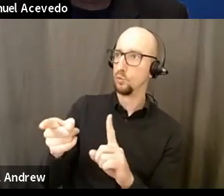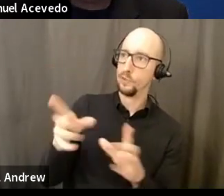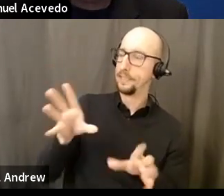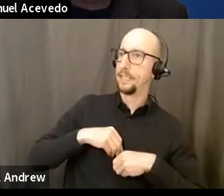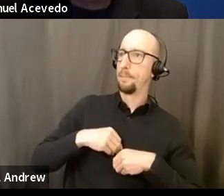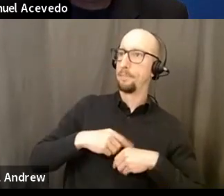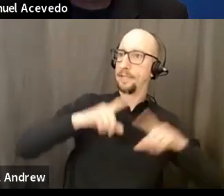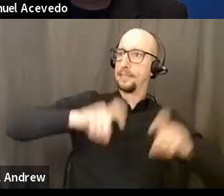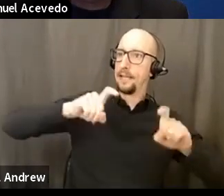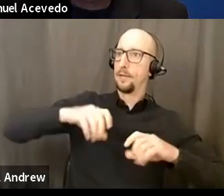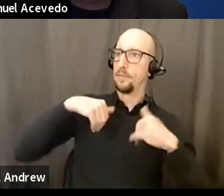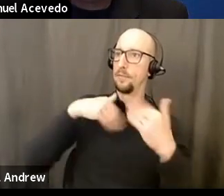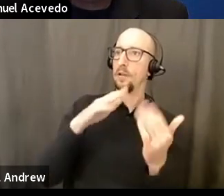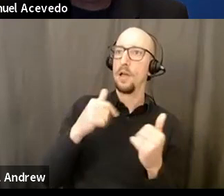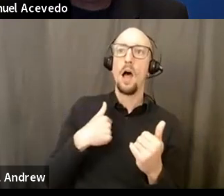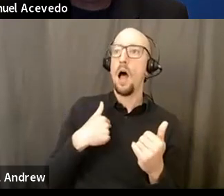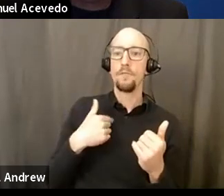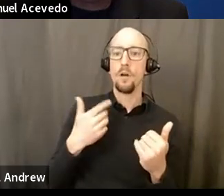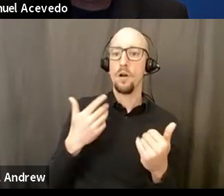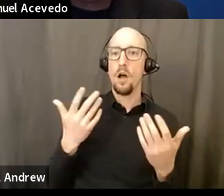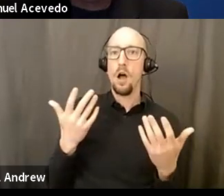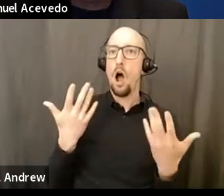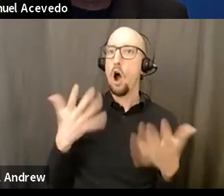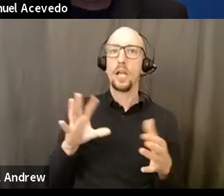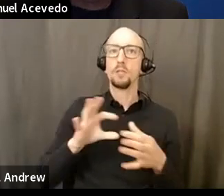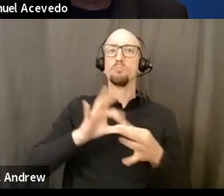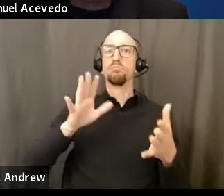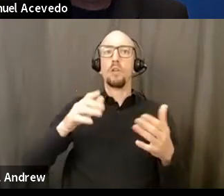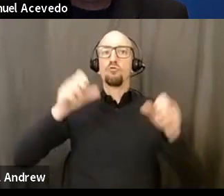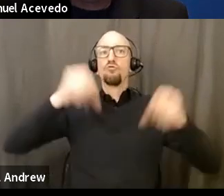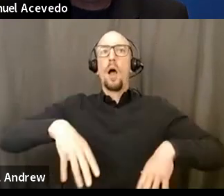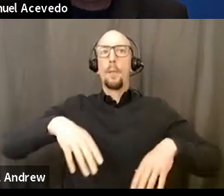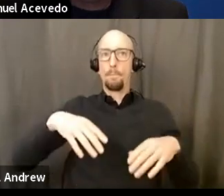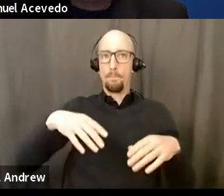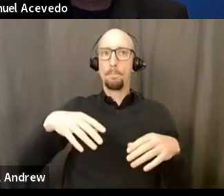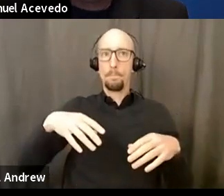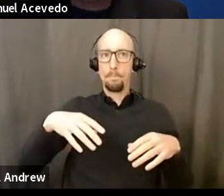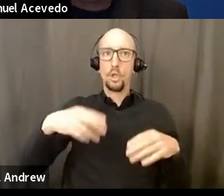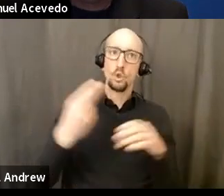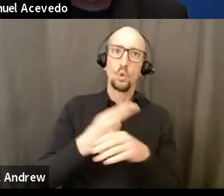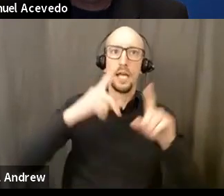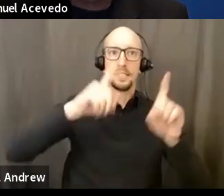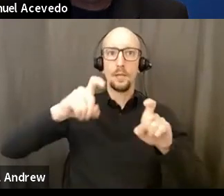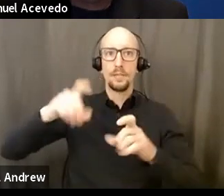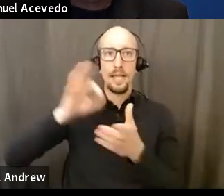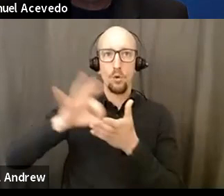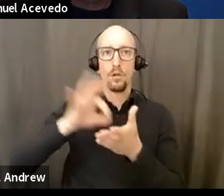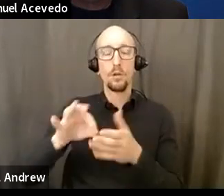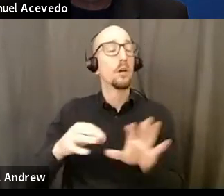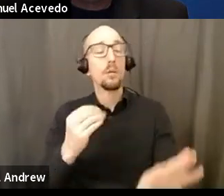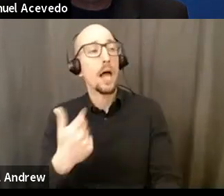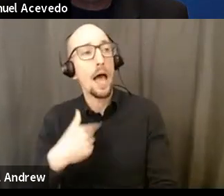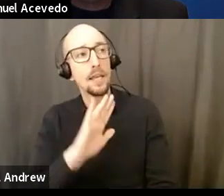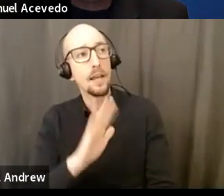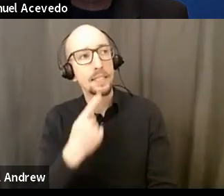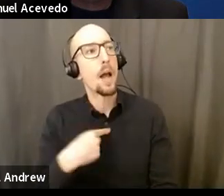moved off of the assessment counting. Well, let me just clarify. Let me stop you right there. Okay, I never said I was opposed to an